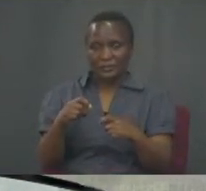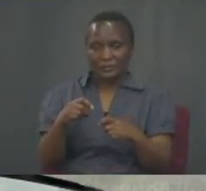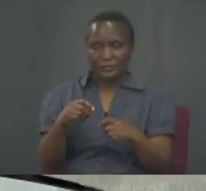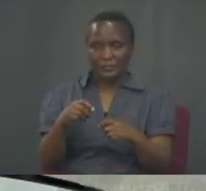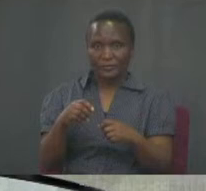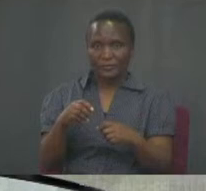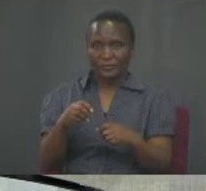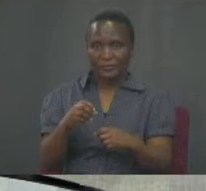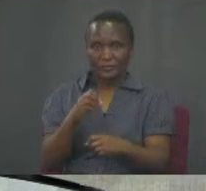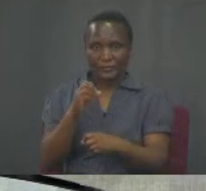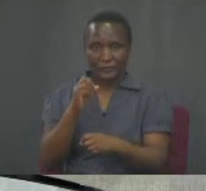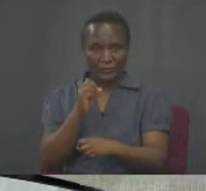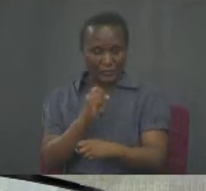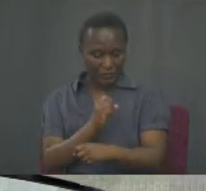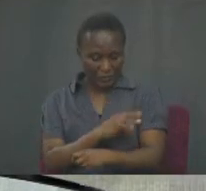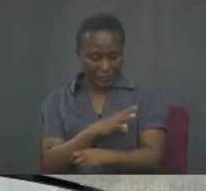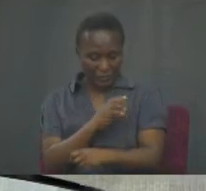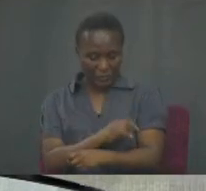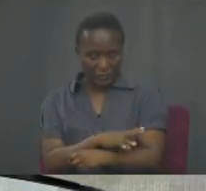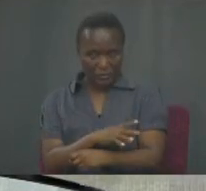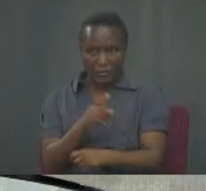But your God is able.